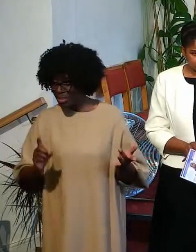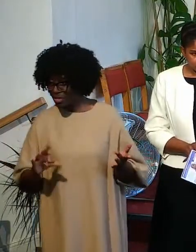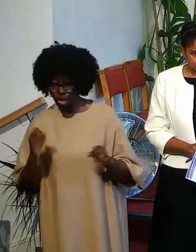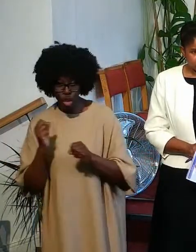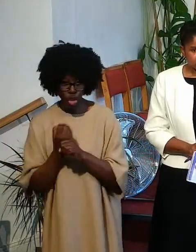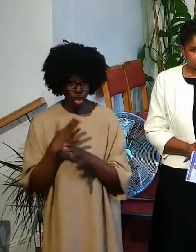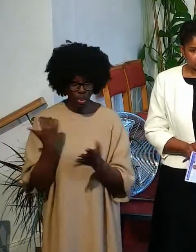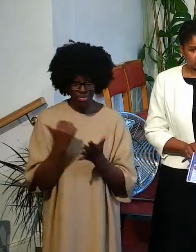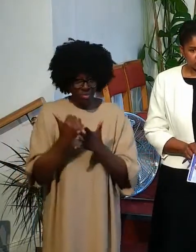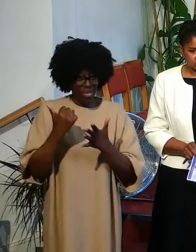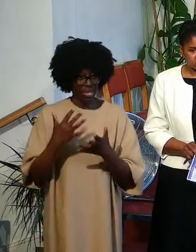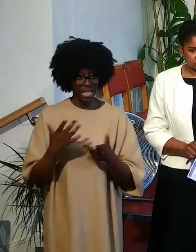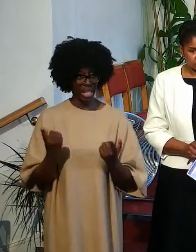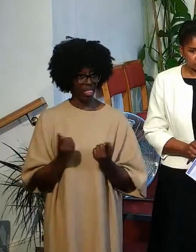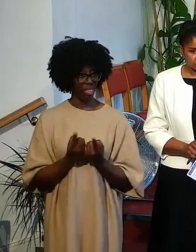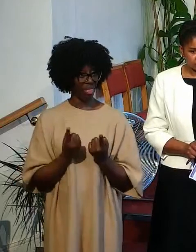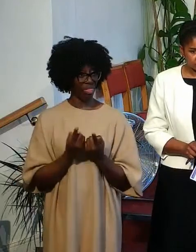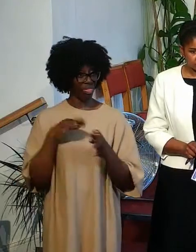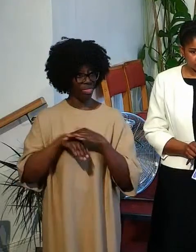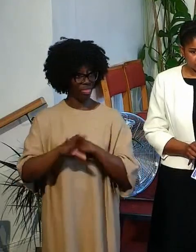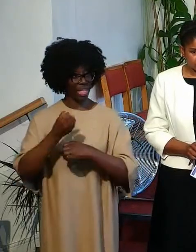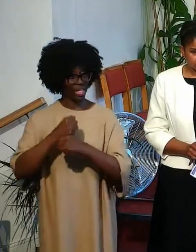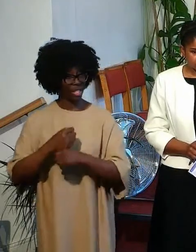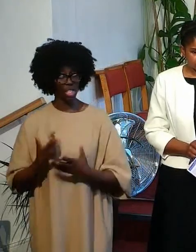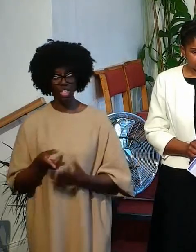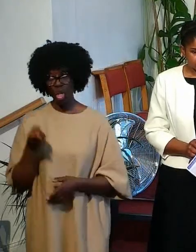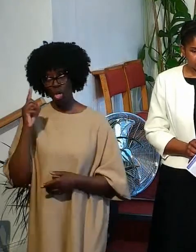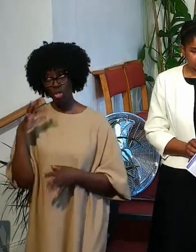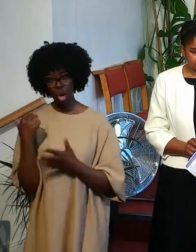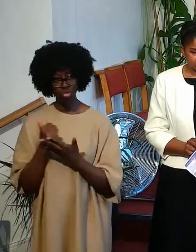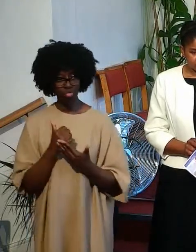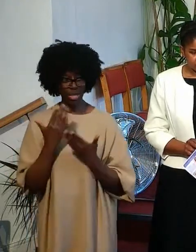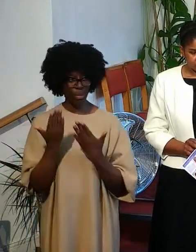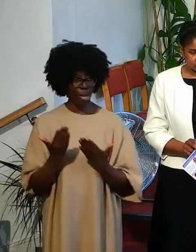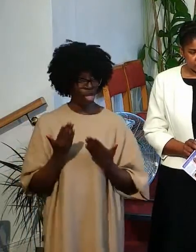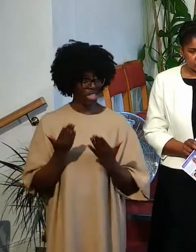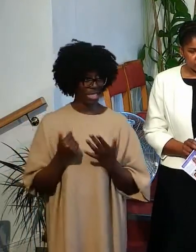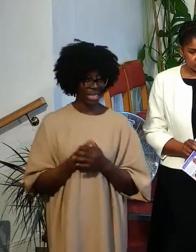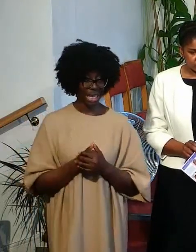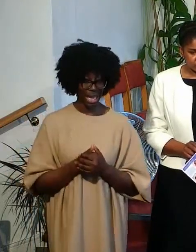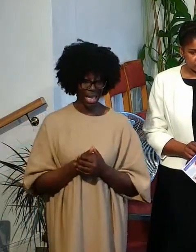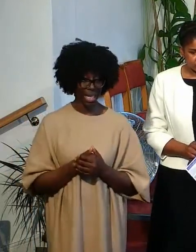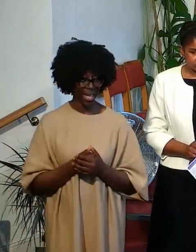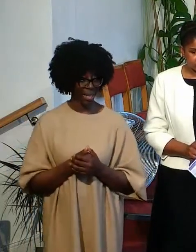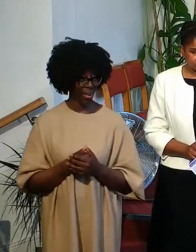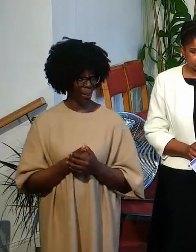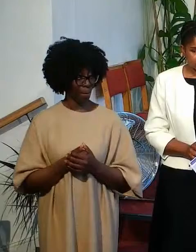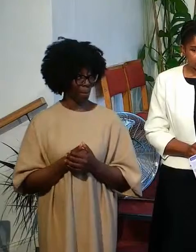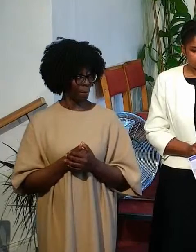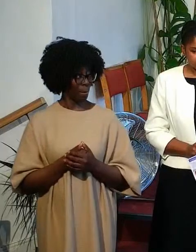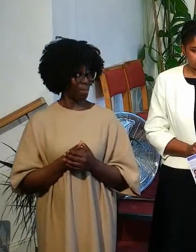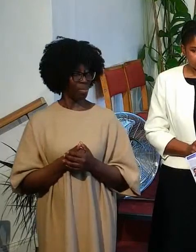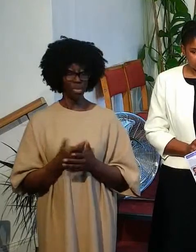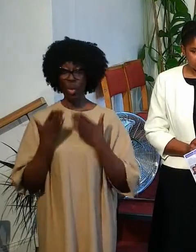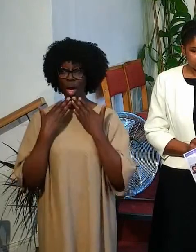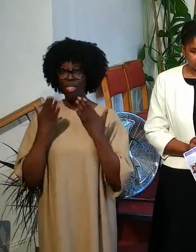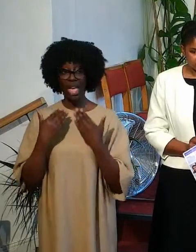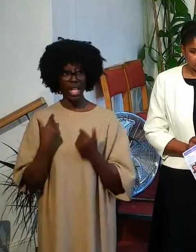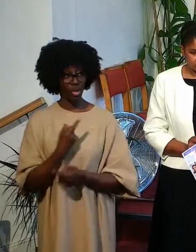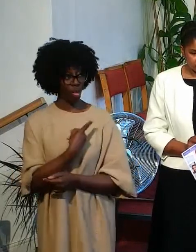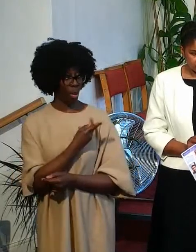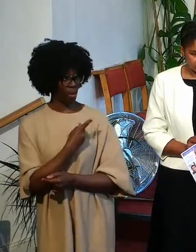and wonderful things, but for God's grace and mercy, really, that he gives us some idea that we can channel with. So thank you very